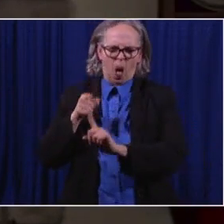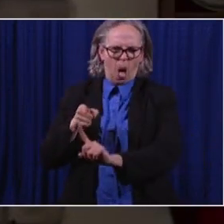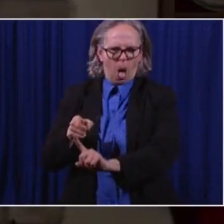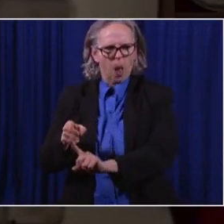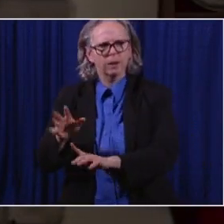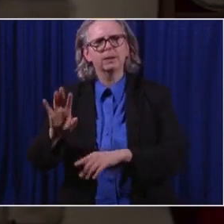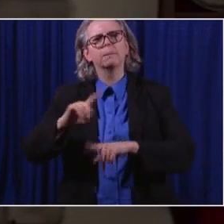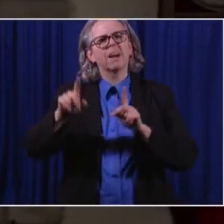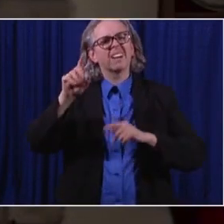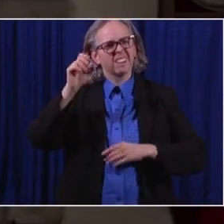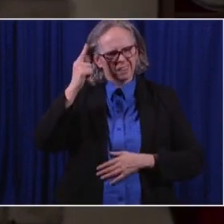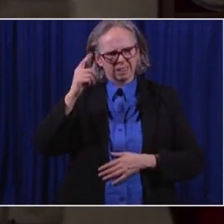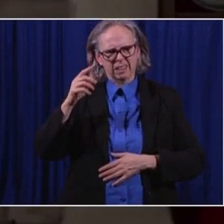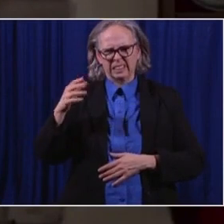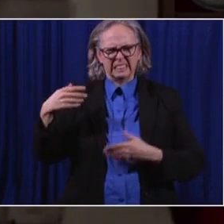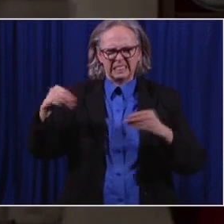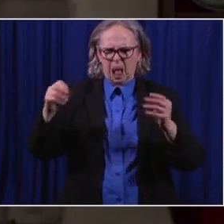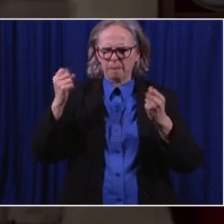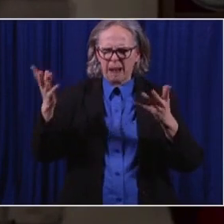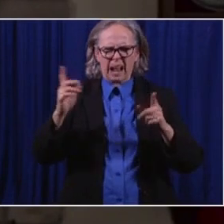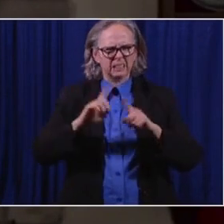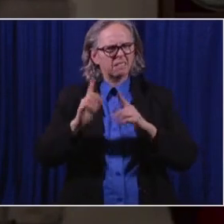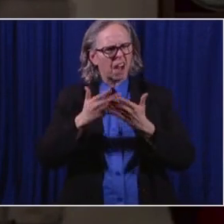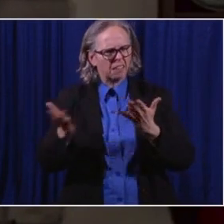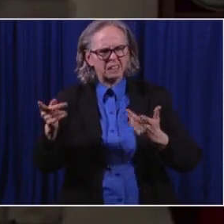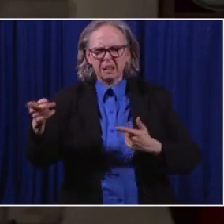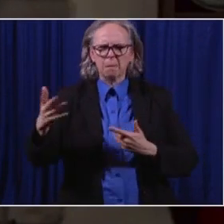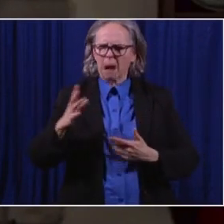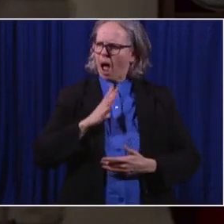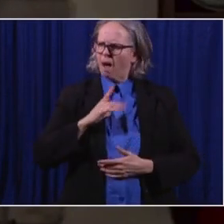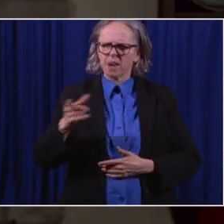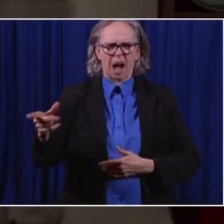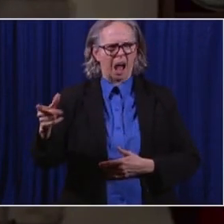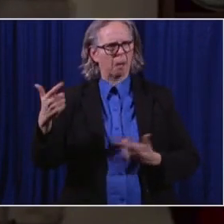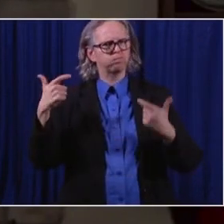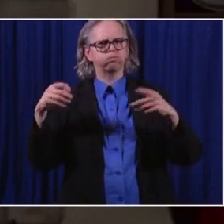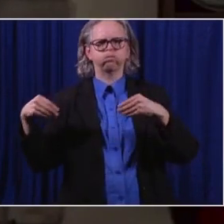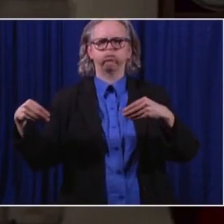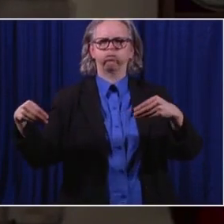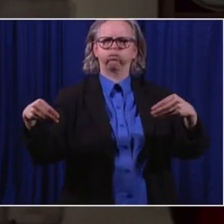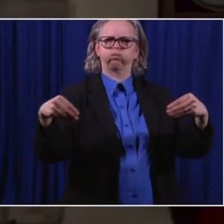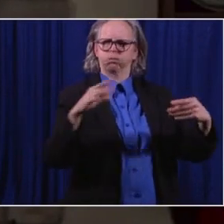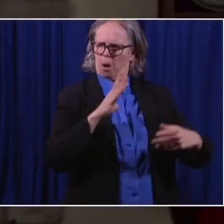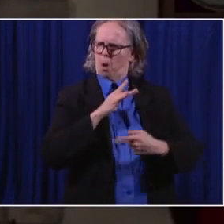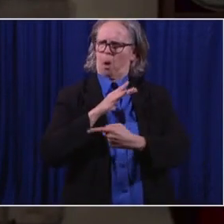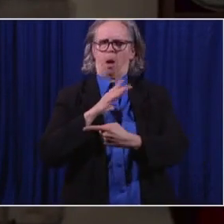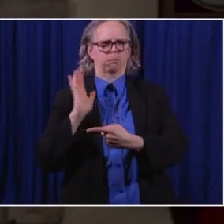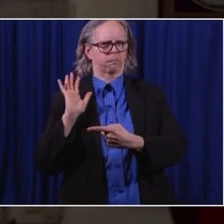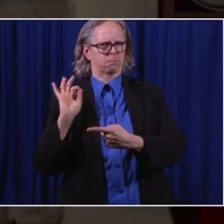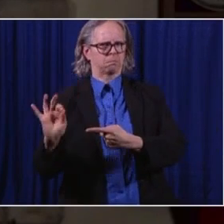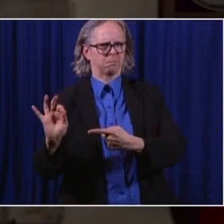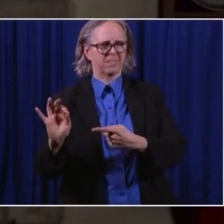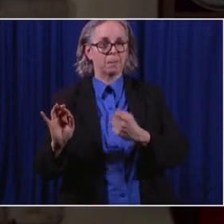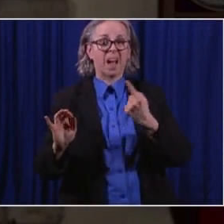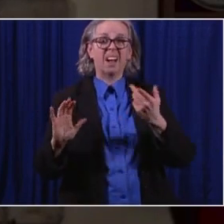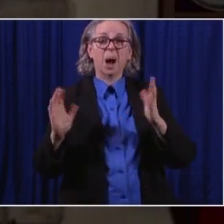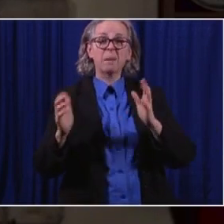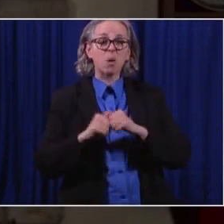different things, they might be selling a product there. But, let's say you wanted to buy